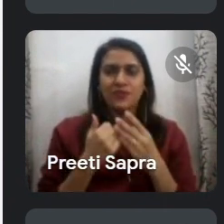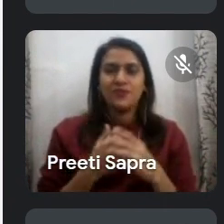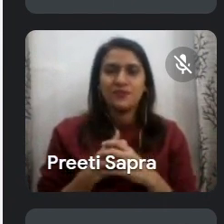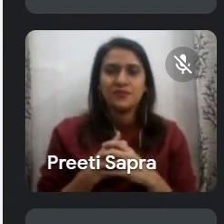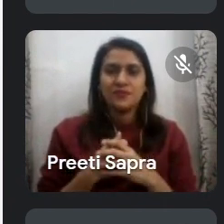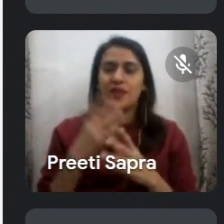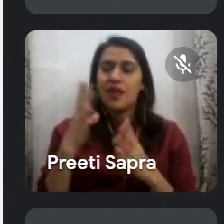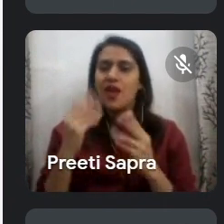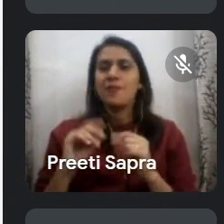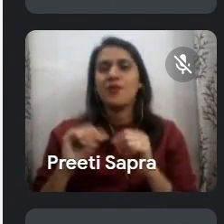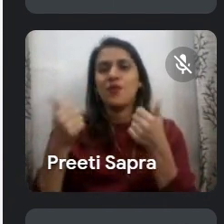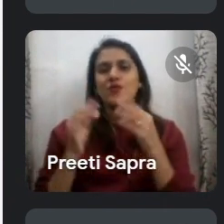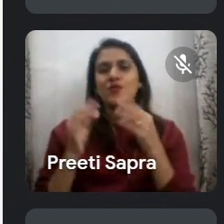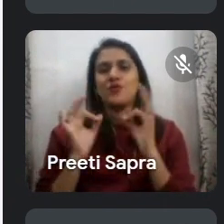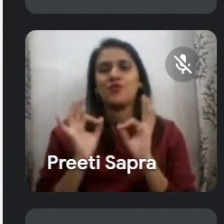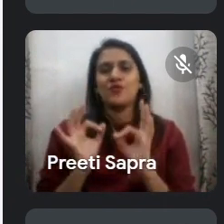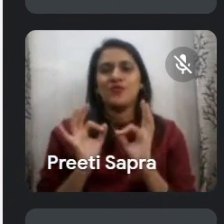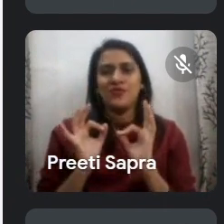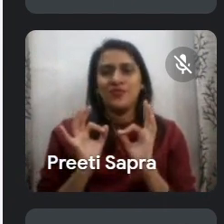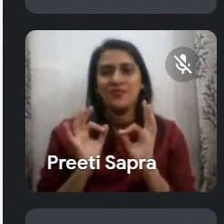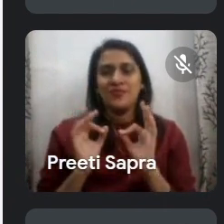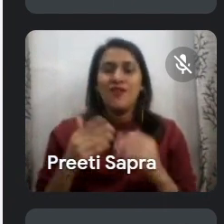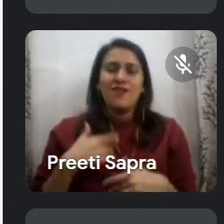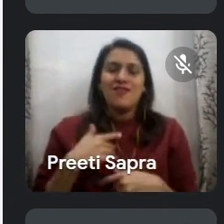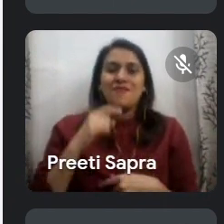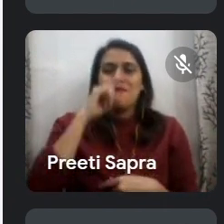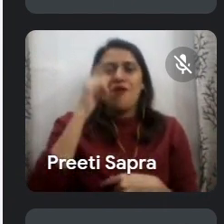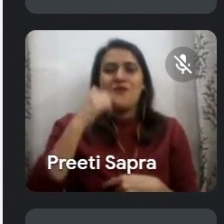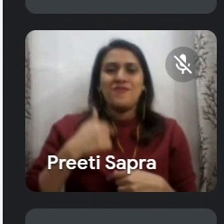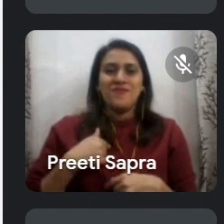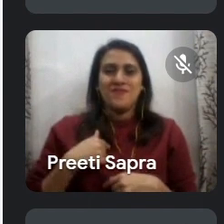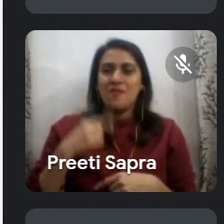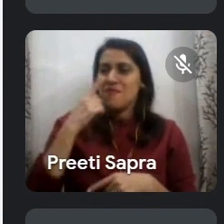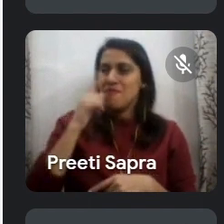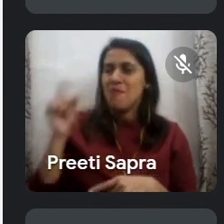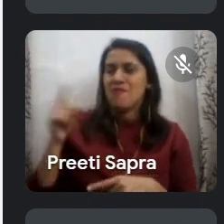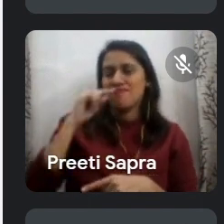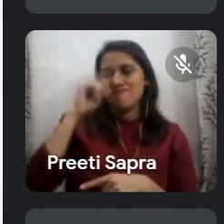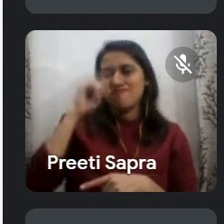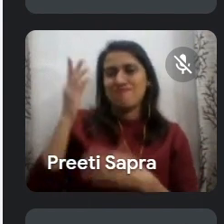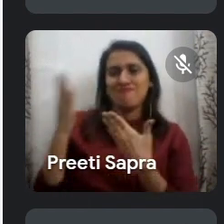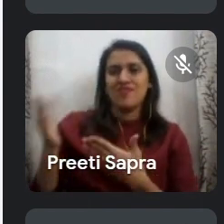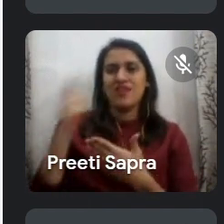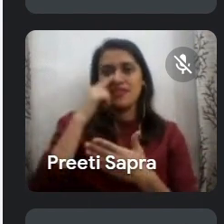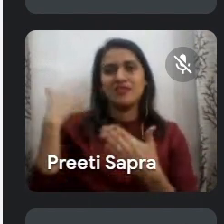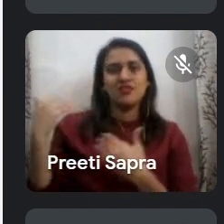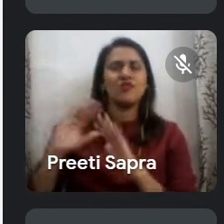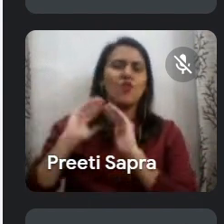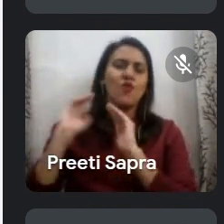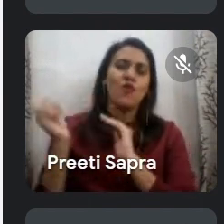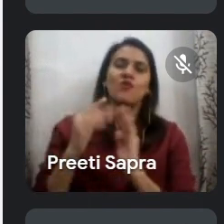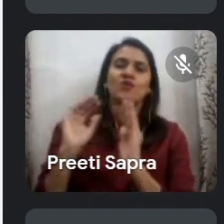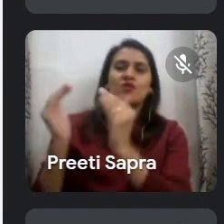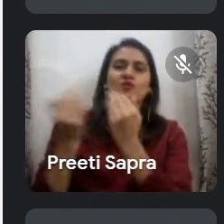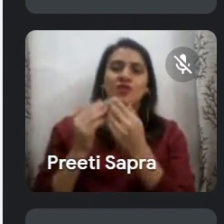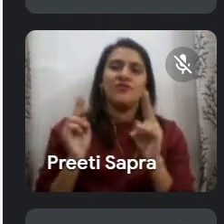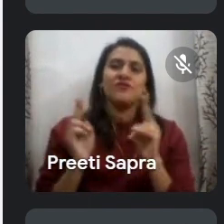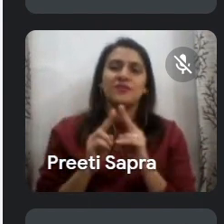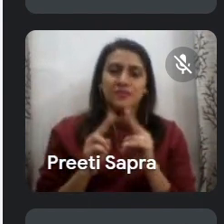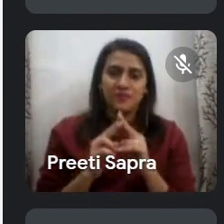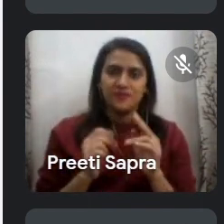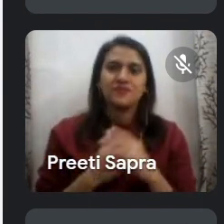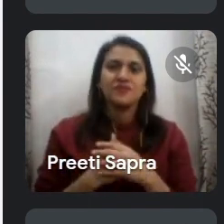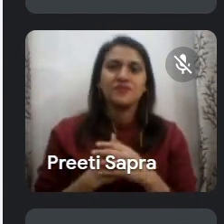with good numbers. And to this day, I'm very proud of that, of my parents and, like, my sister. They've been very supportive of me. And